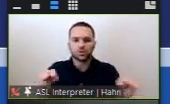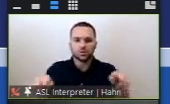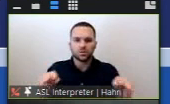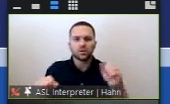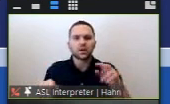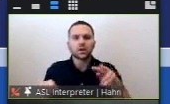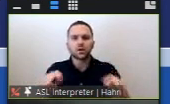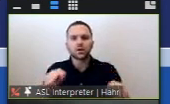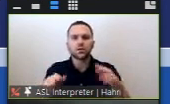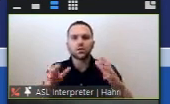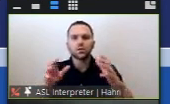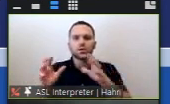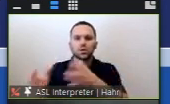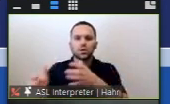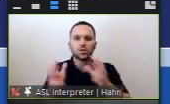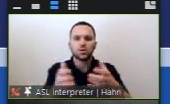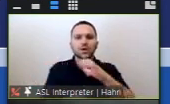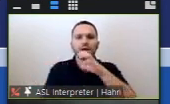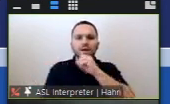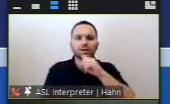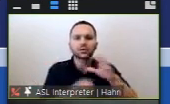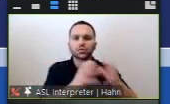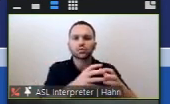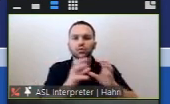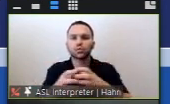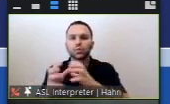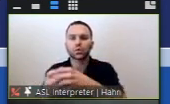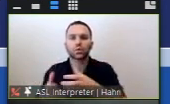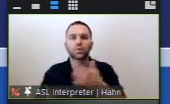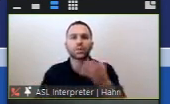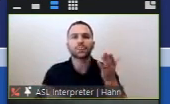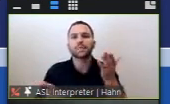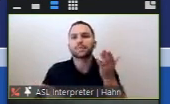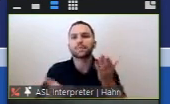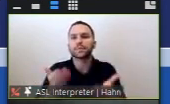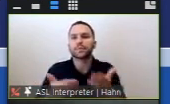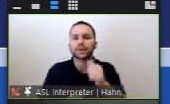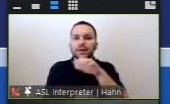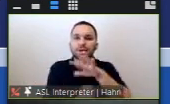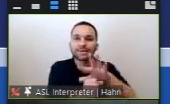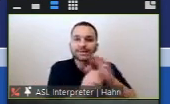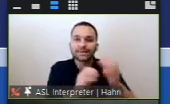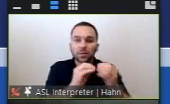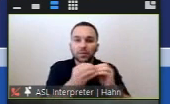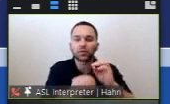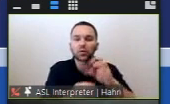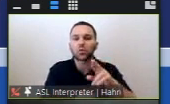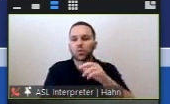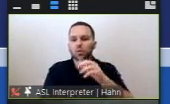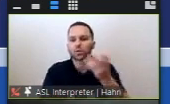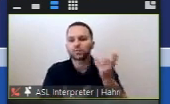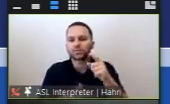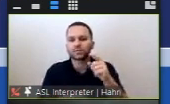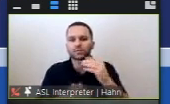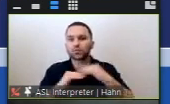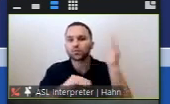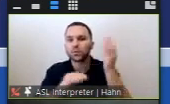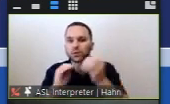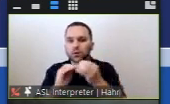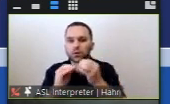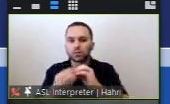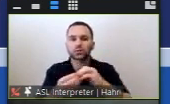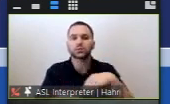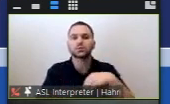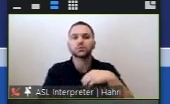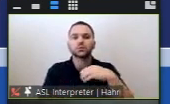specific age groups where we might see overrepresentation or underrepresentation among our vaccine breakthrough cases. And so specifically here, because that blue